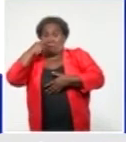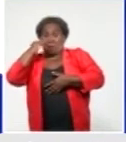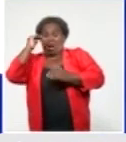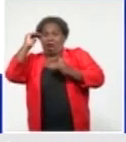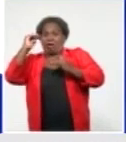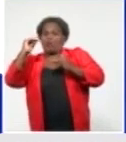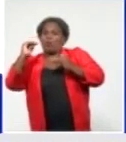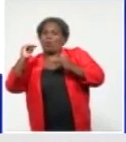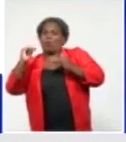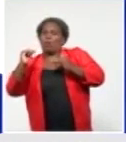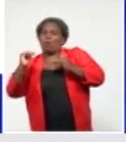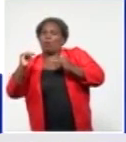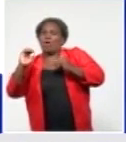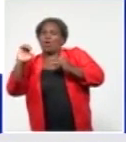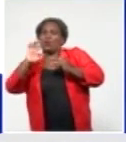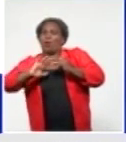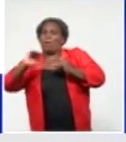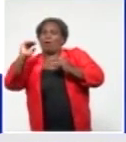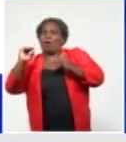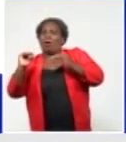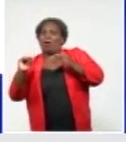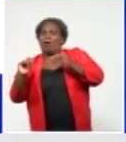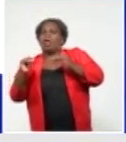522,162, Colombia